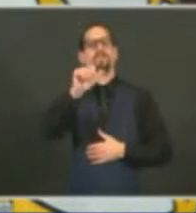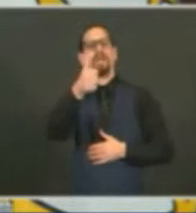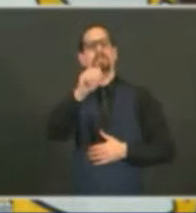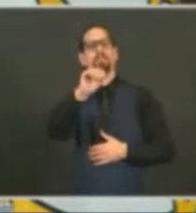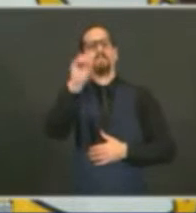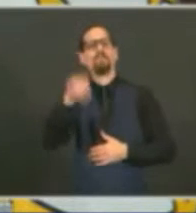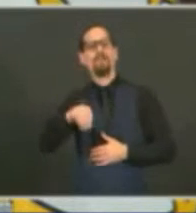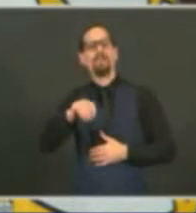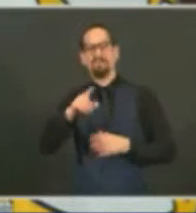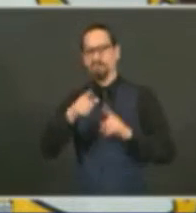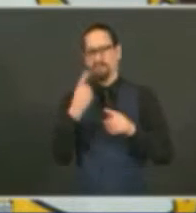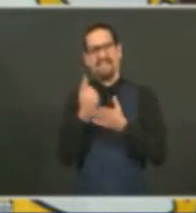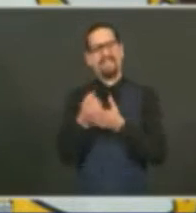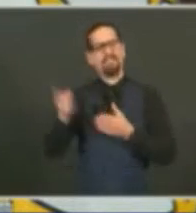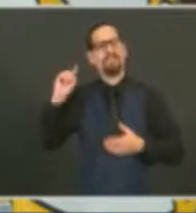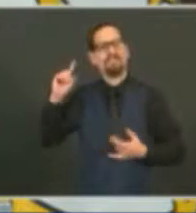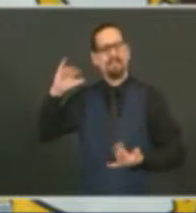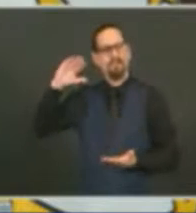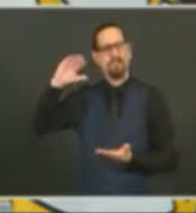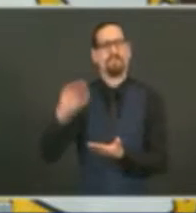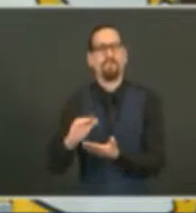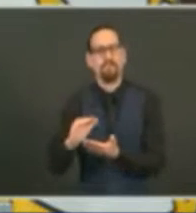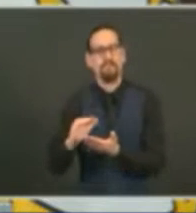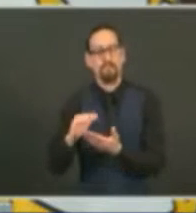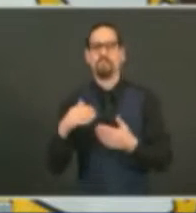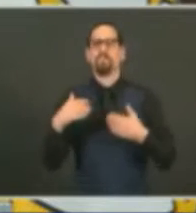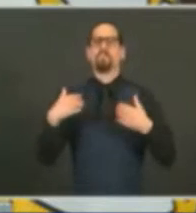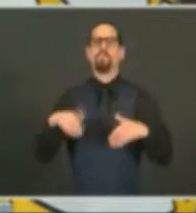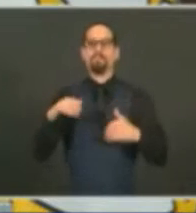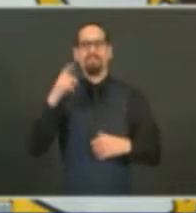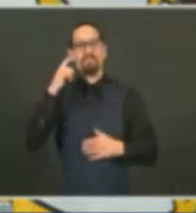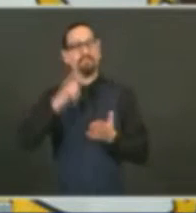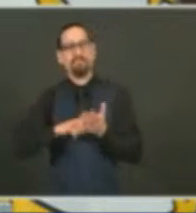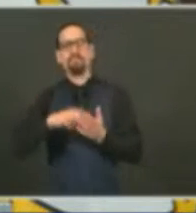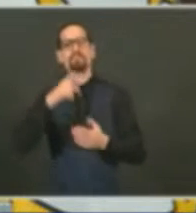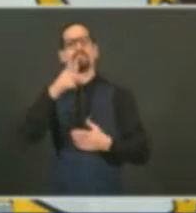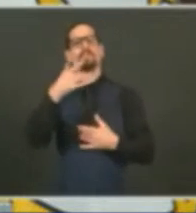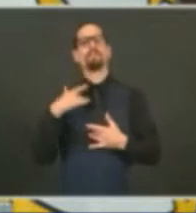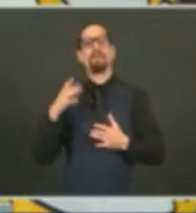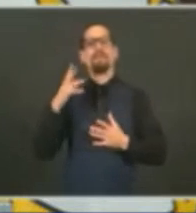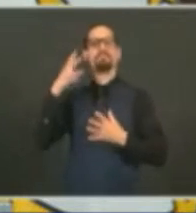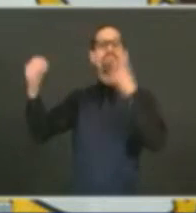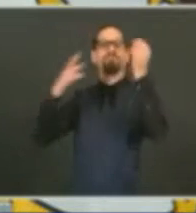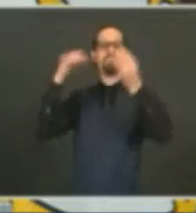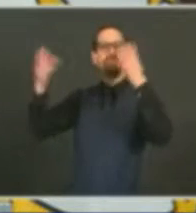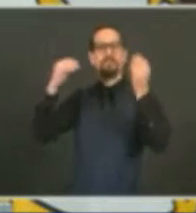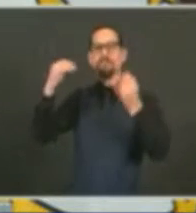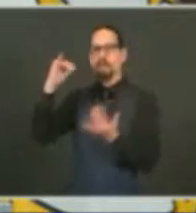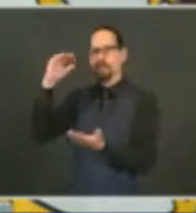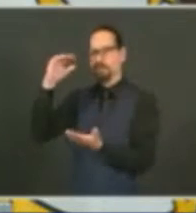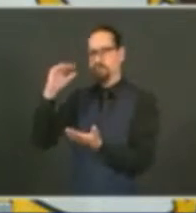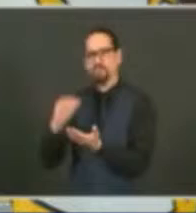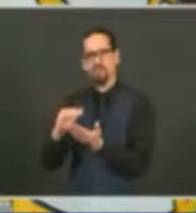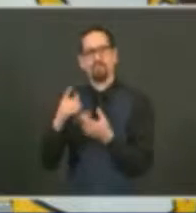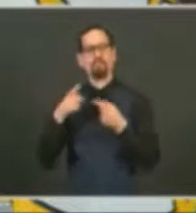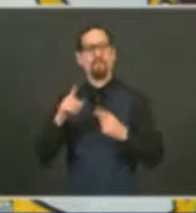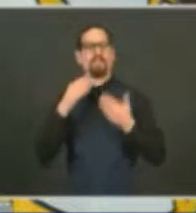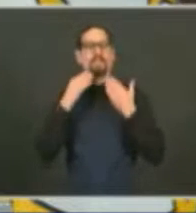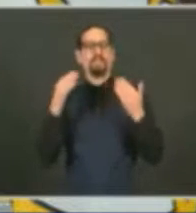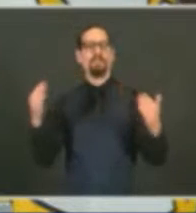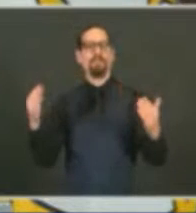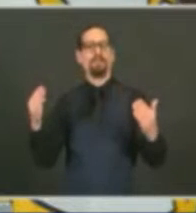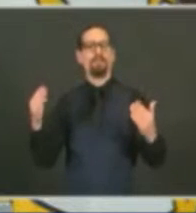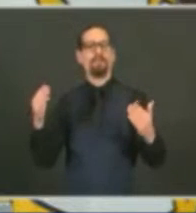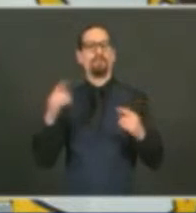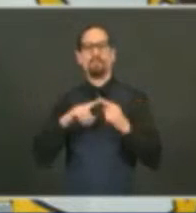it is true that we often see a decline over Thanksgiving, but this decline is double what we saw last